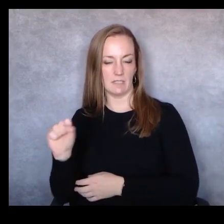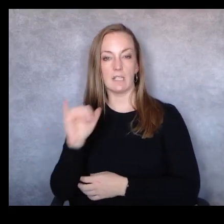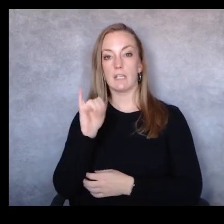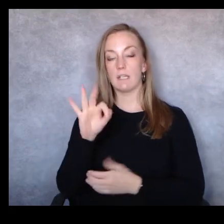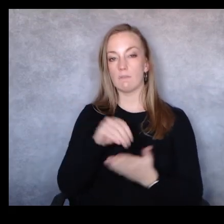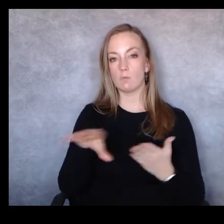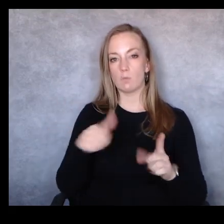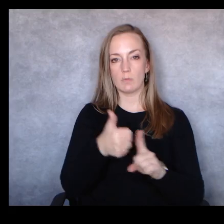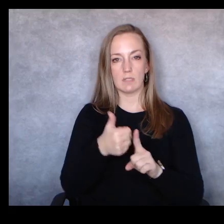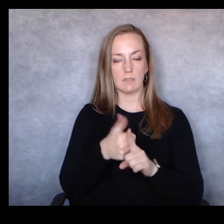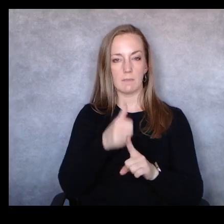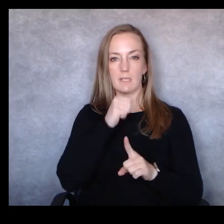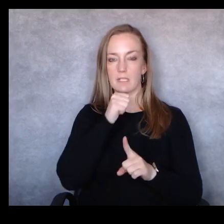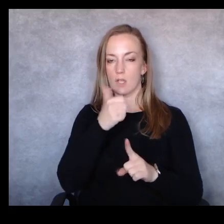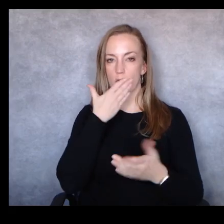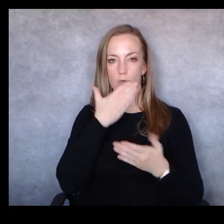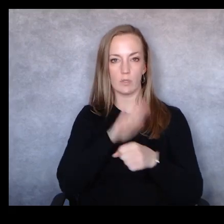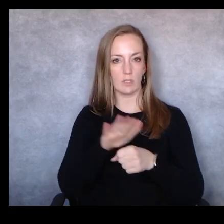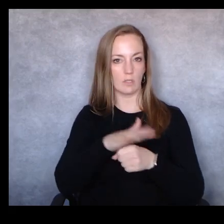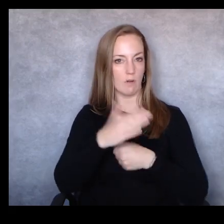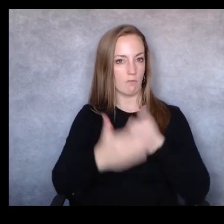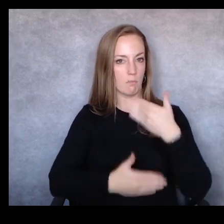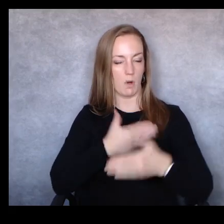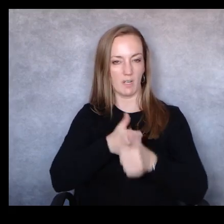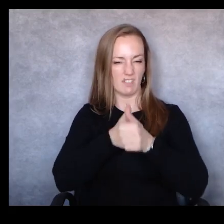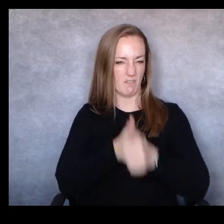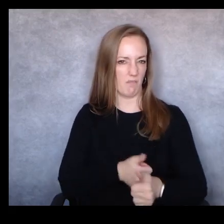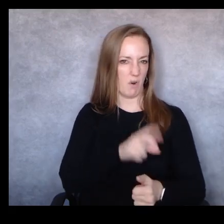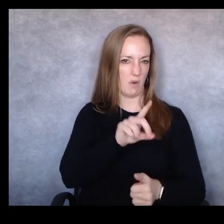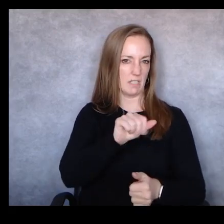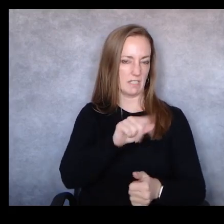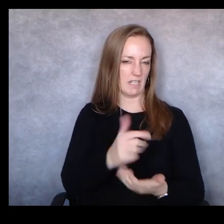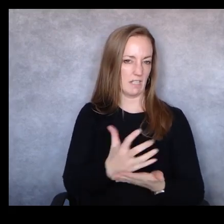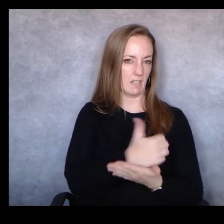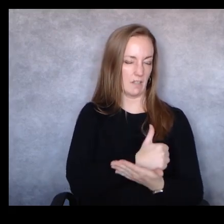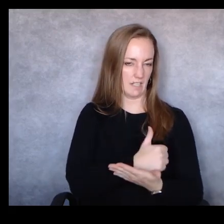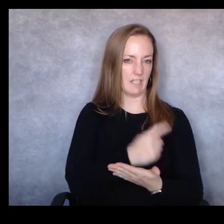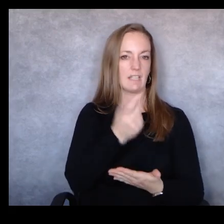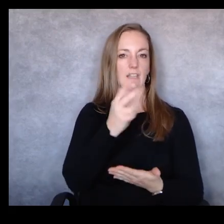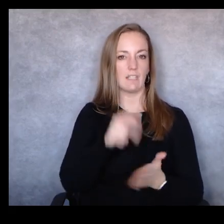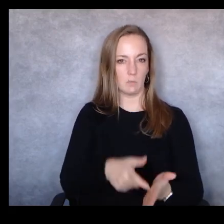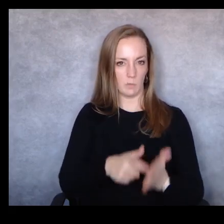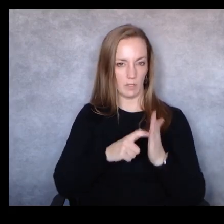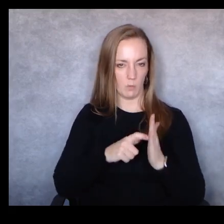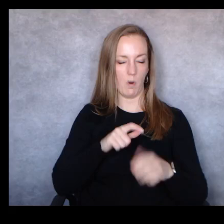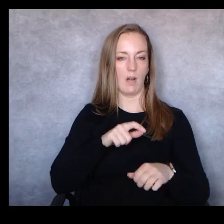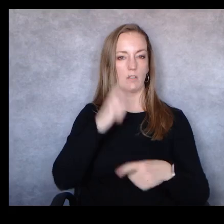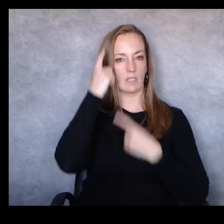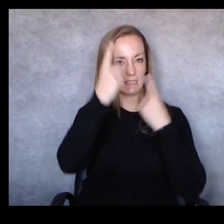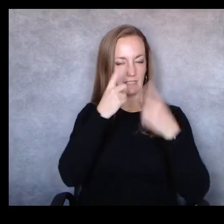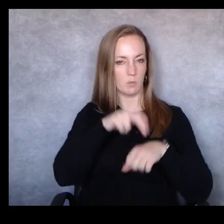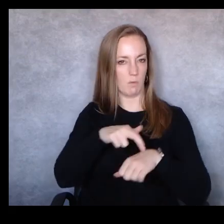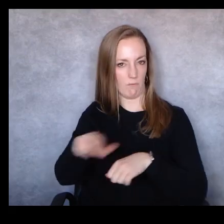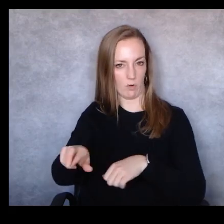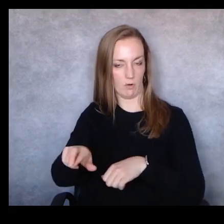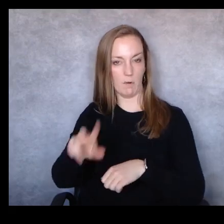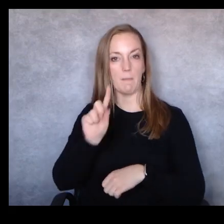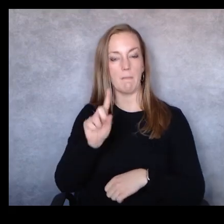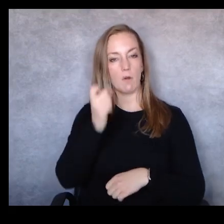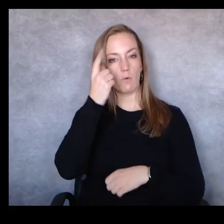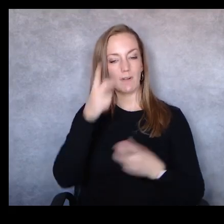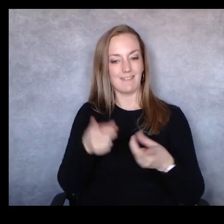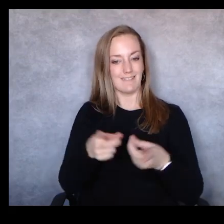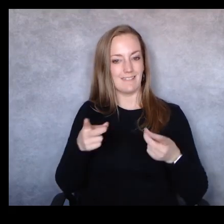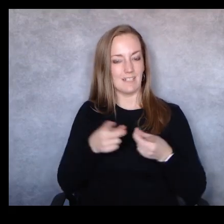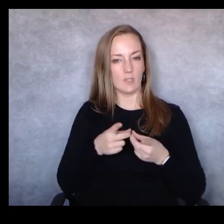student has not made adequate progress based on the data collected, a referral must be considered. However, a district must